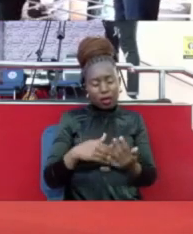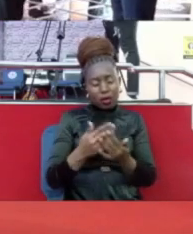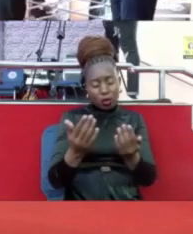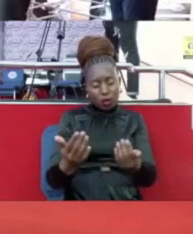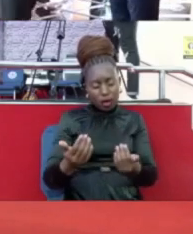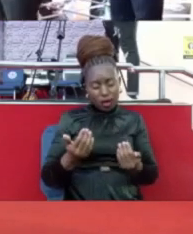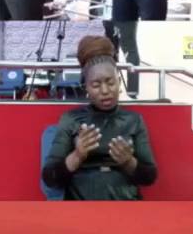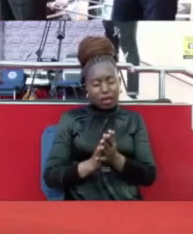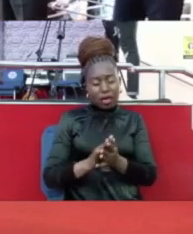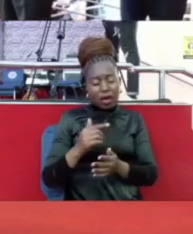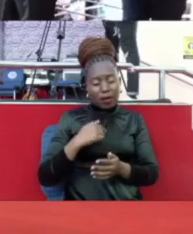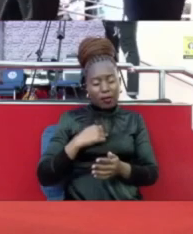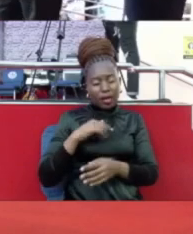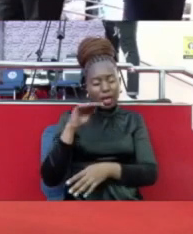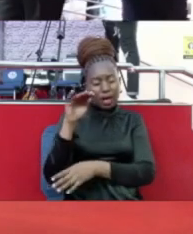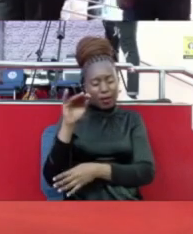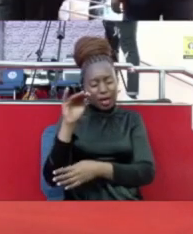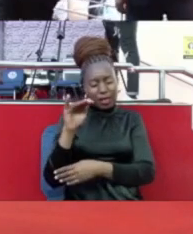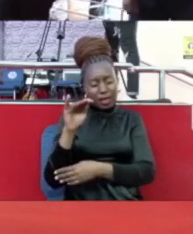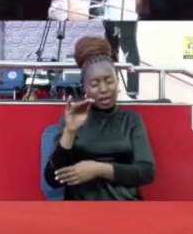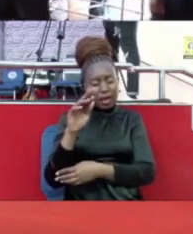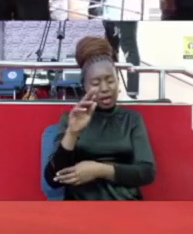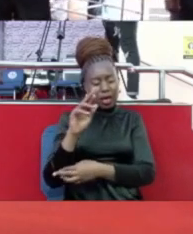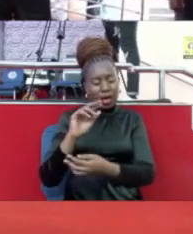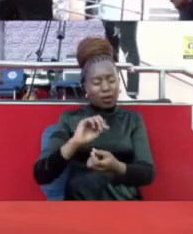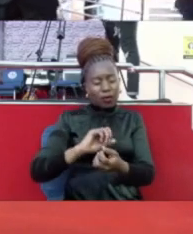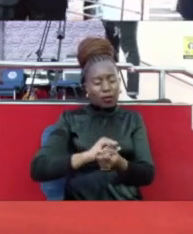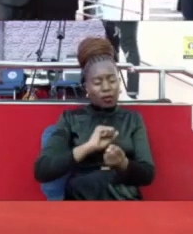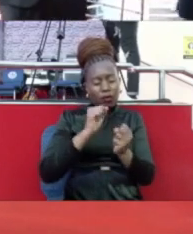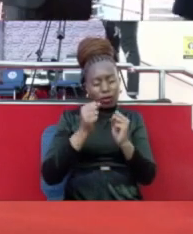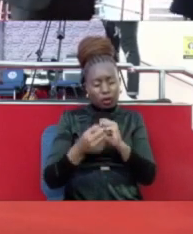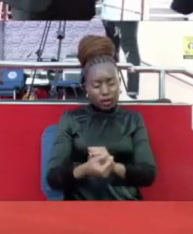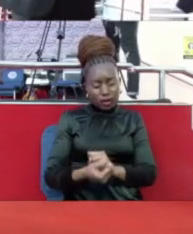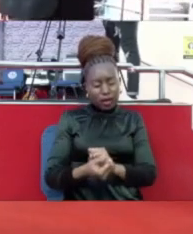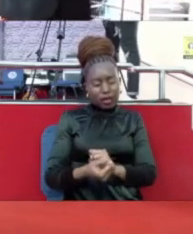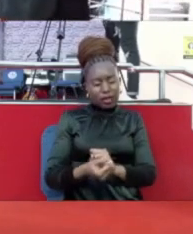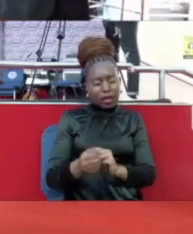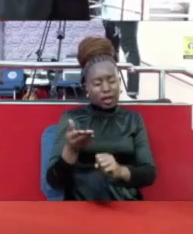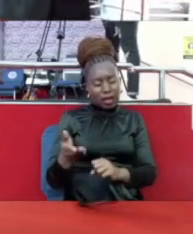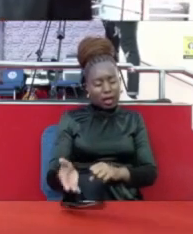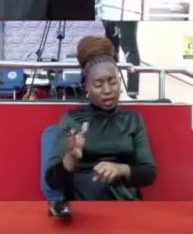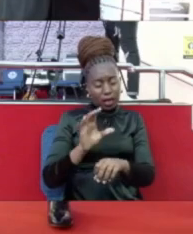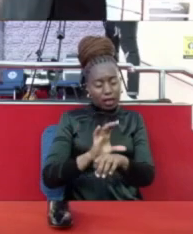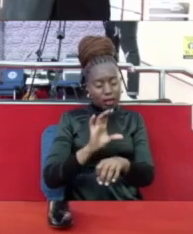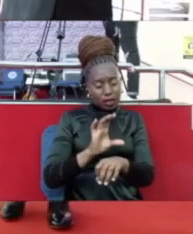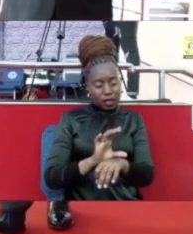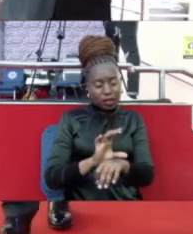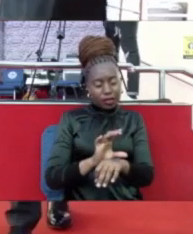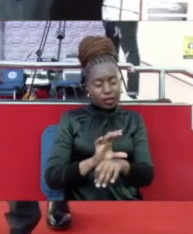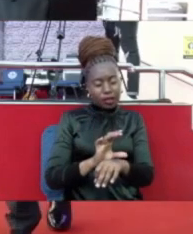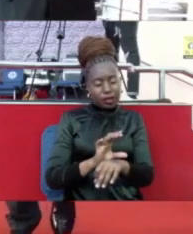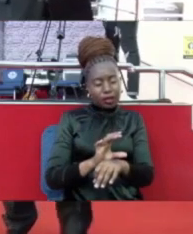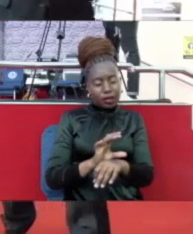for revival. Na hivyo naomba ufufuo. To break out in this church. Uje hapa chini kwenye hili kanisa. And